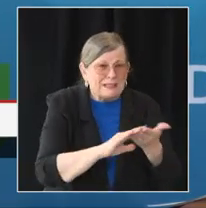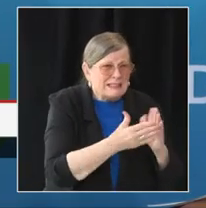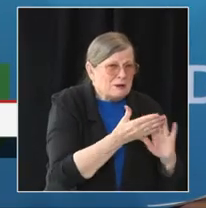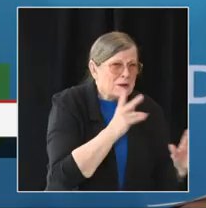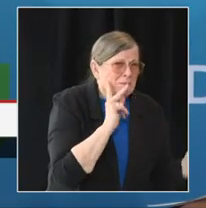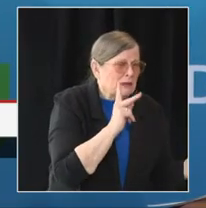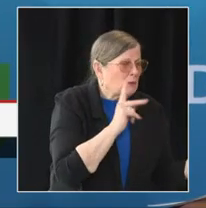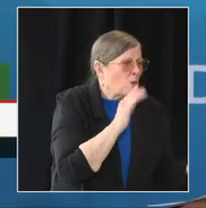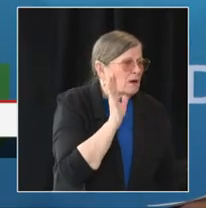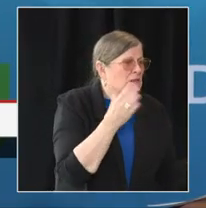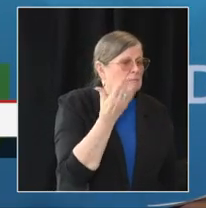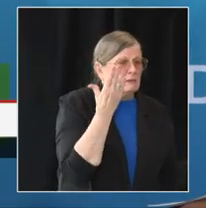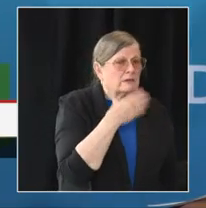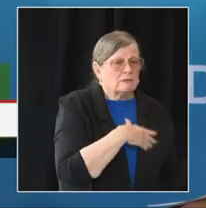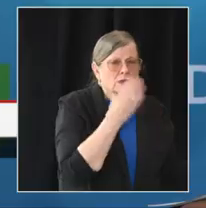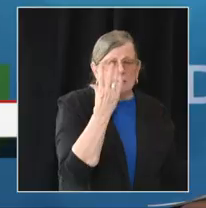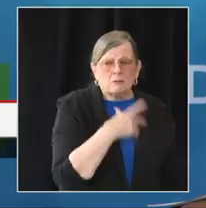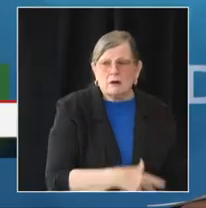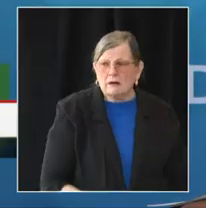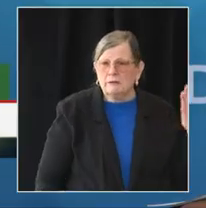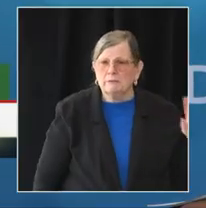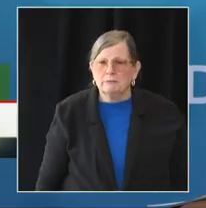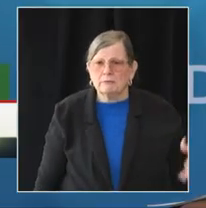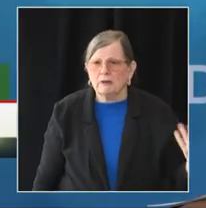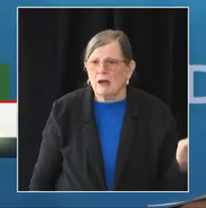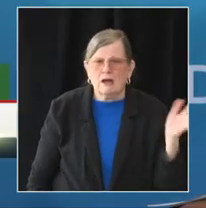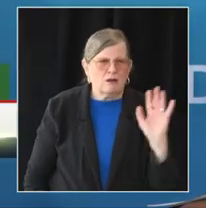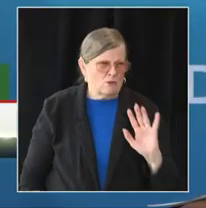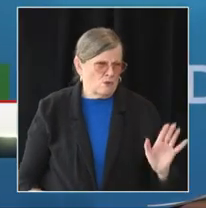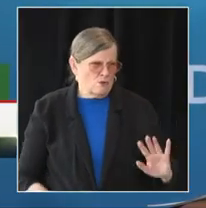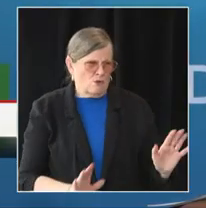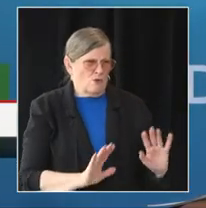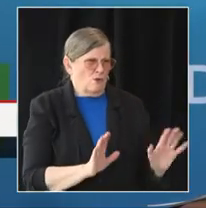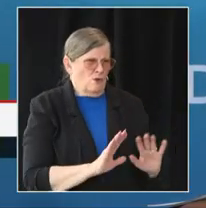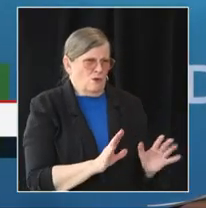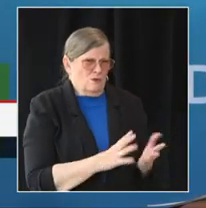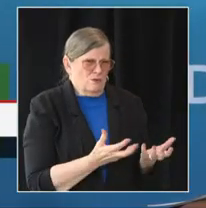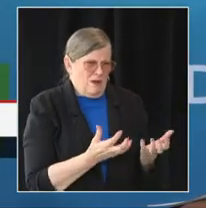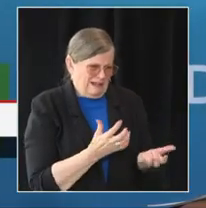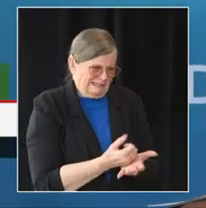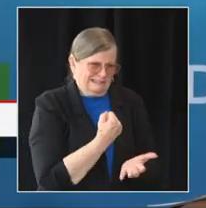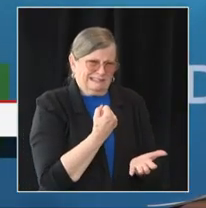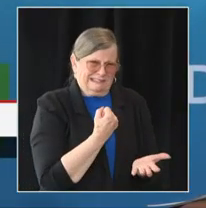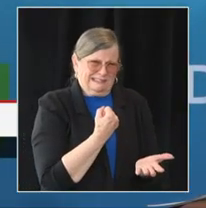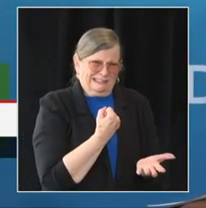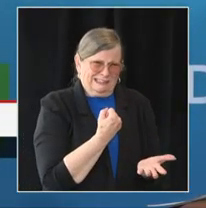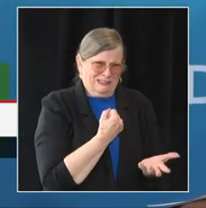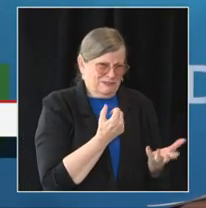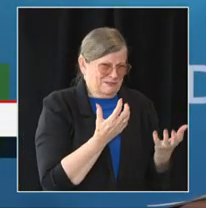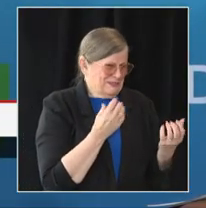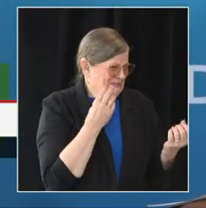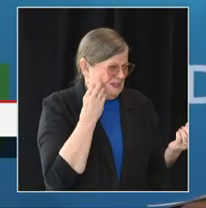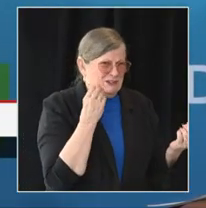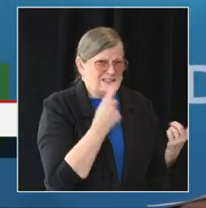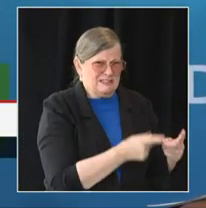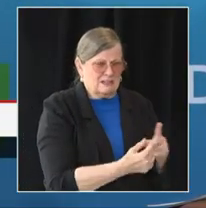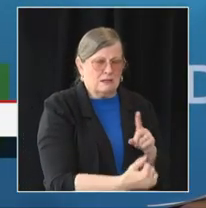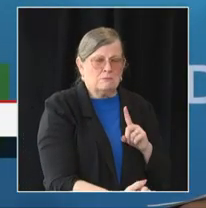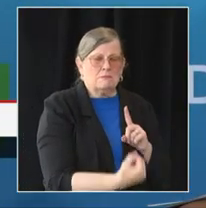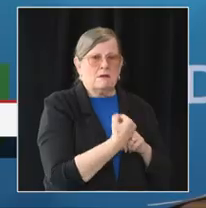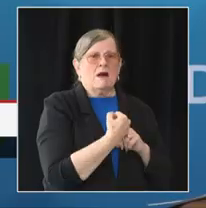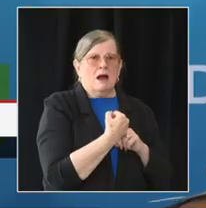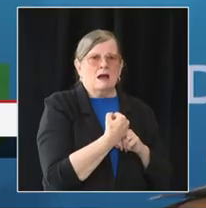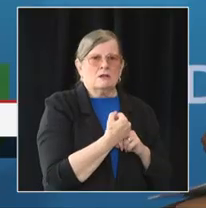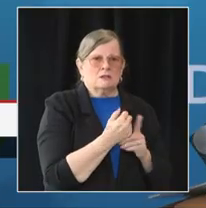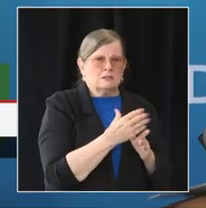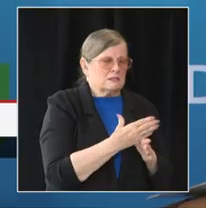mind. And when somebody who is truly impacted can share their experiences with the council, I